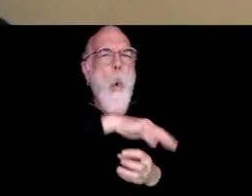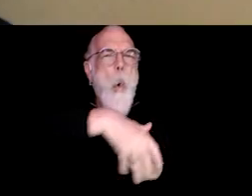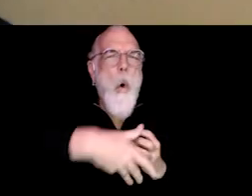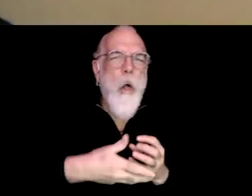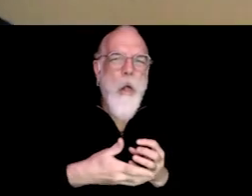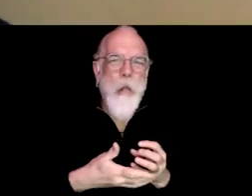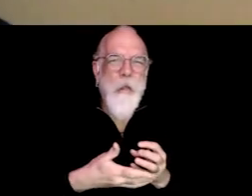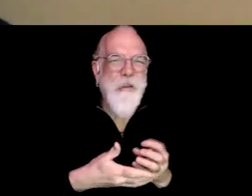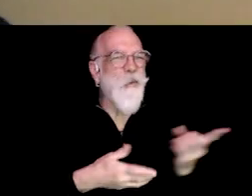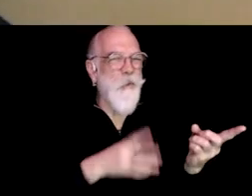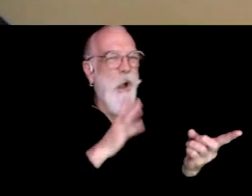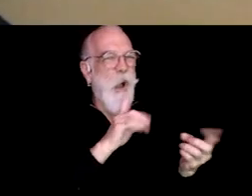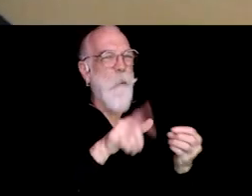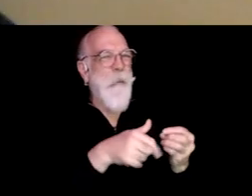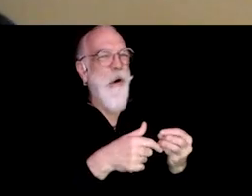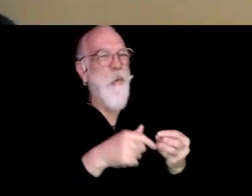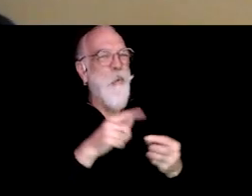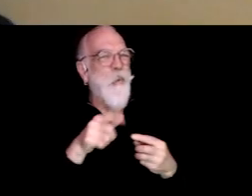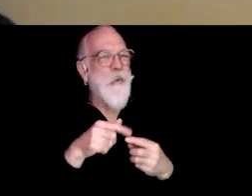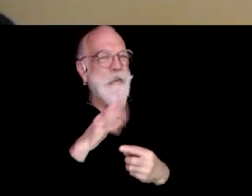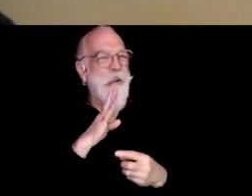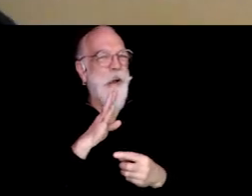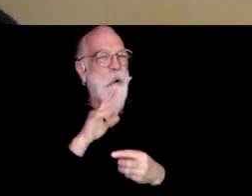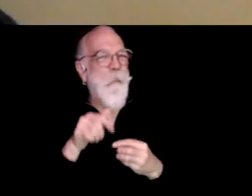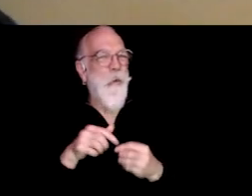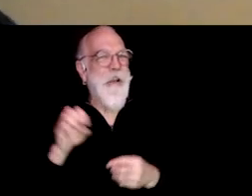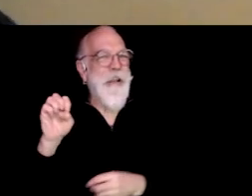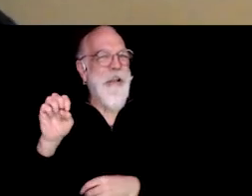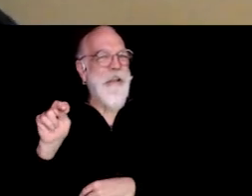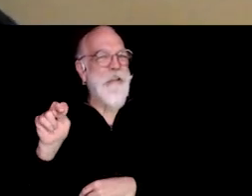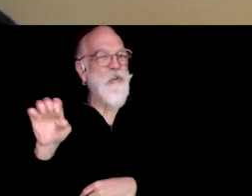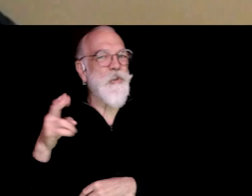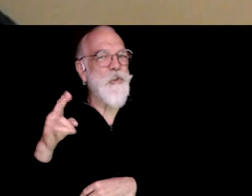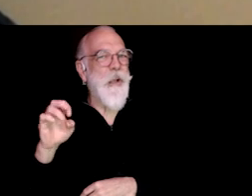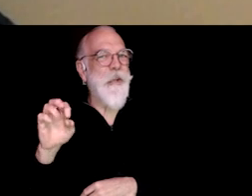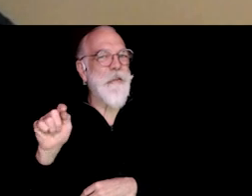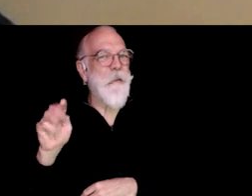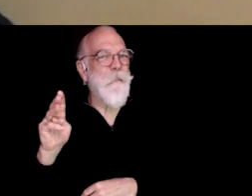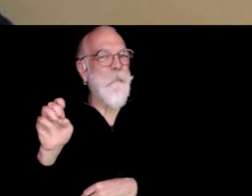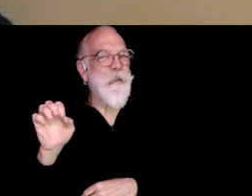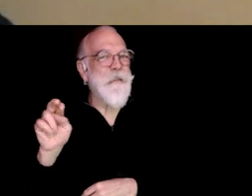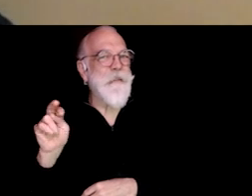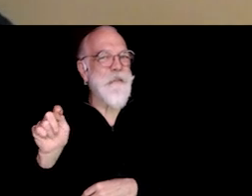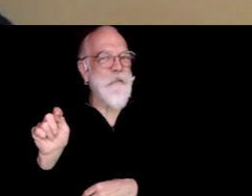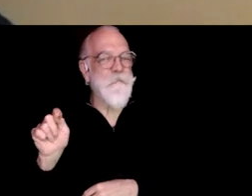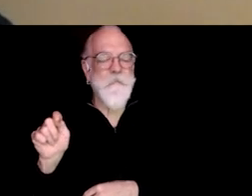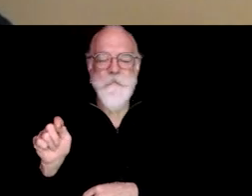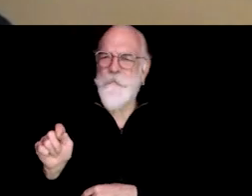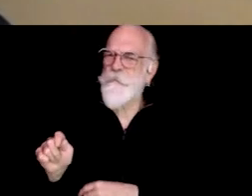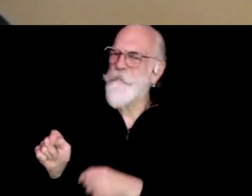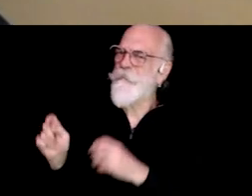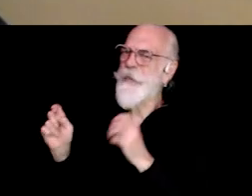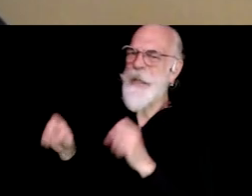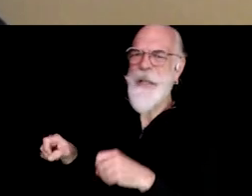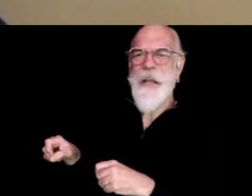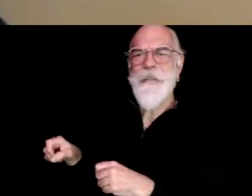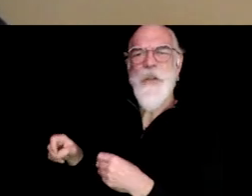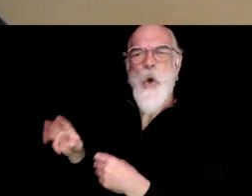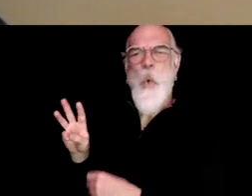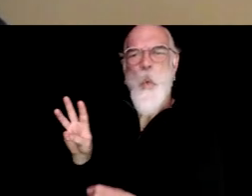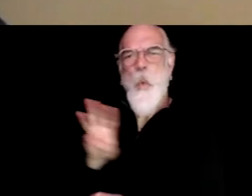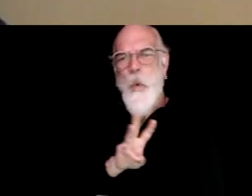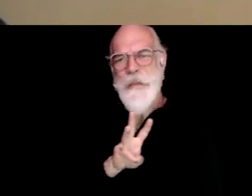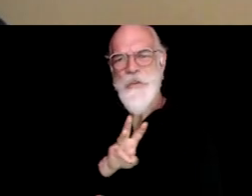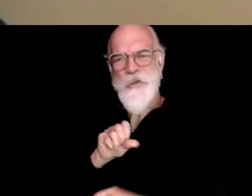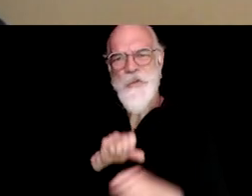think Western science is starting to consider that there is